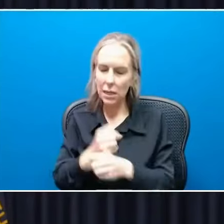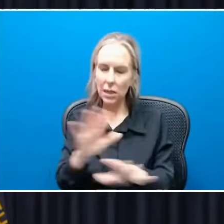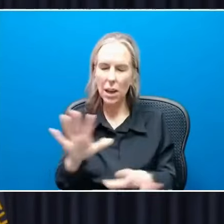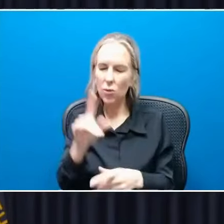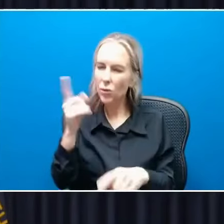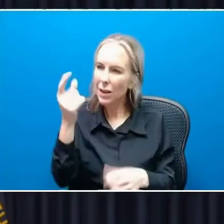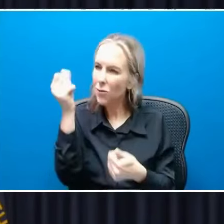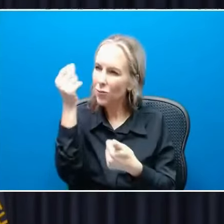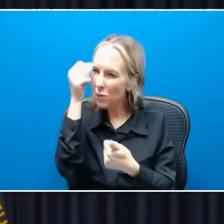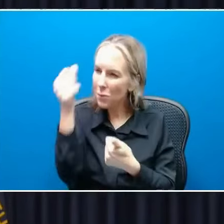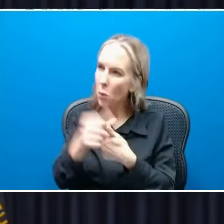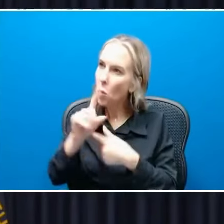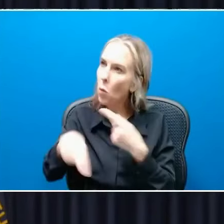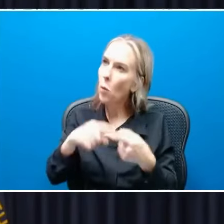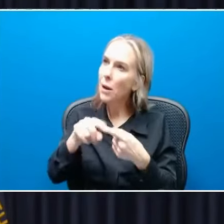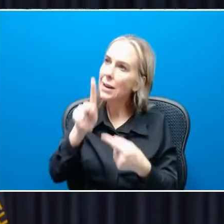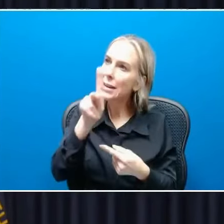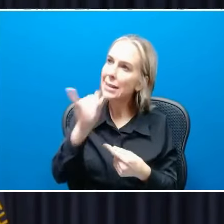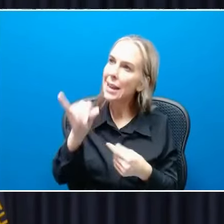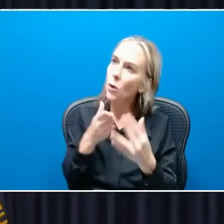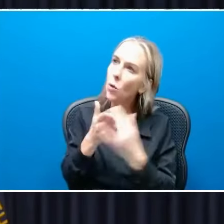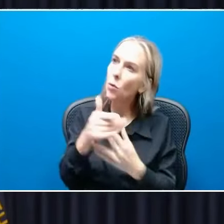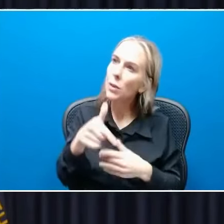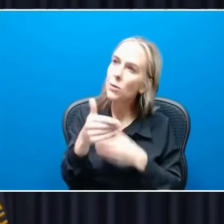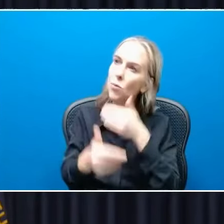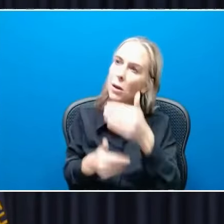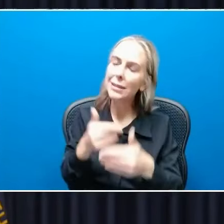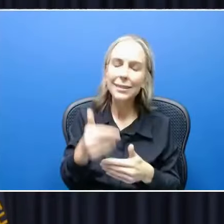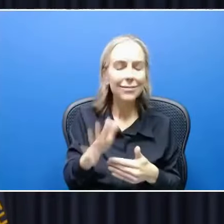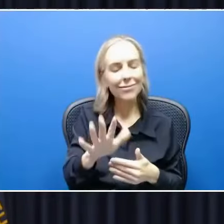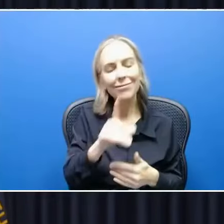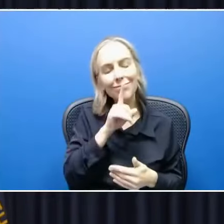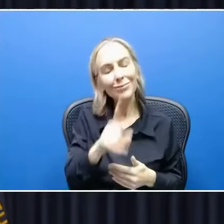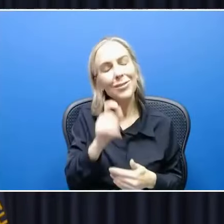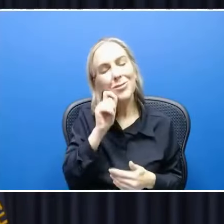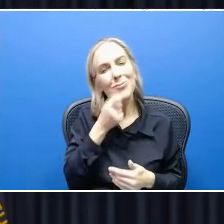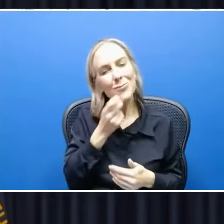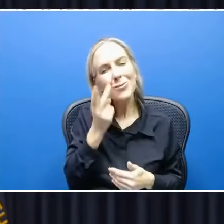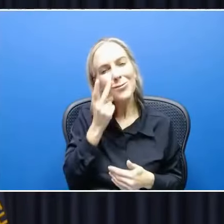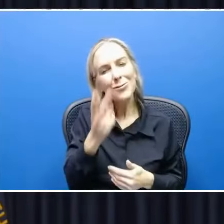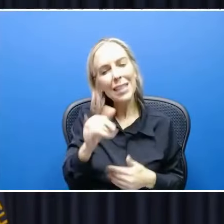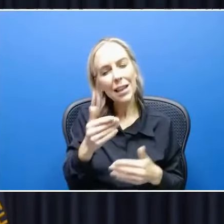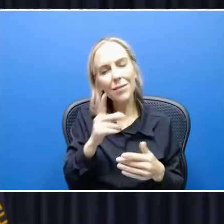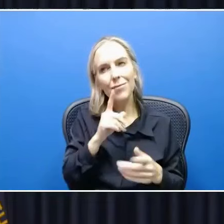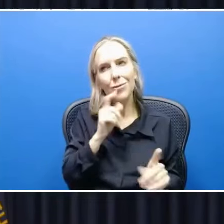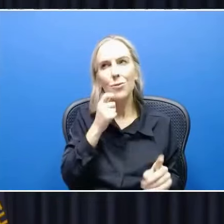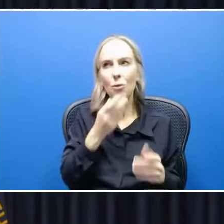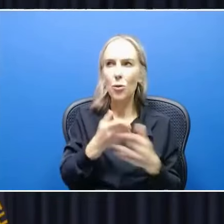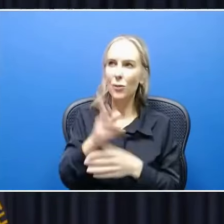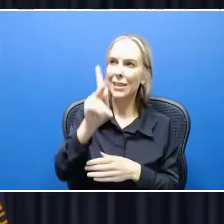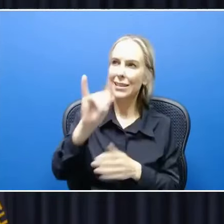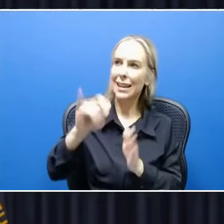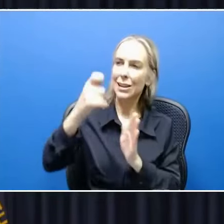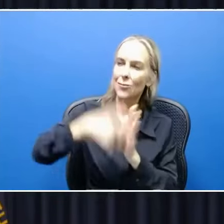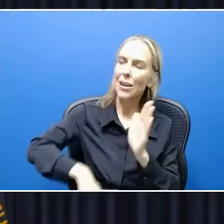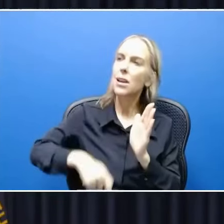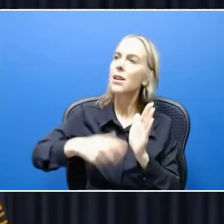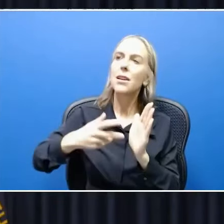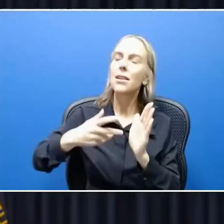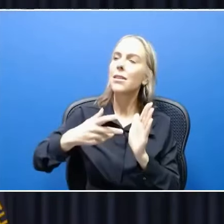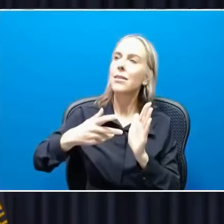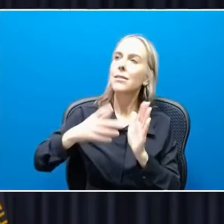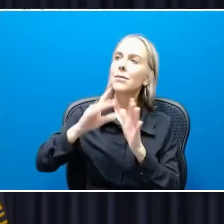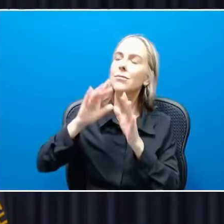time when a Kentuckian was going through this process. So it was just pretty neat to see Kentucky written with all of those other